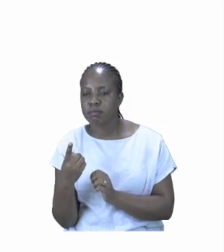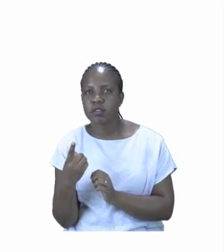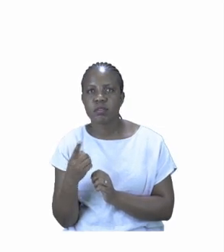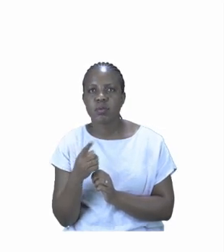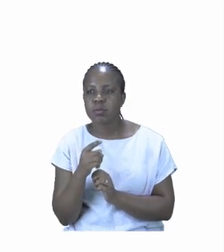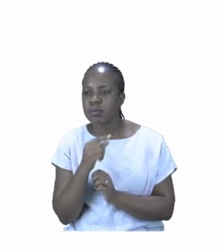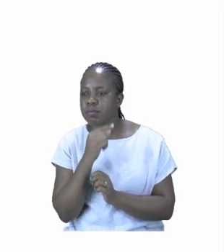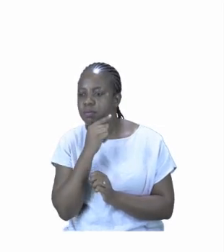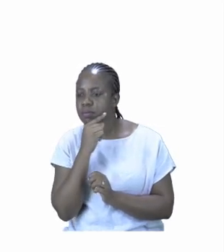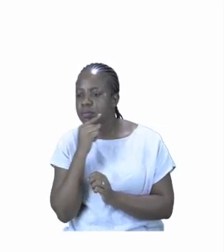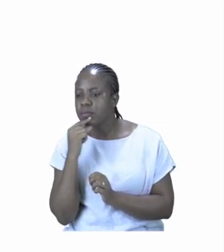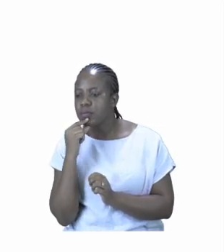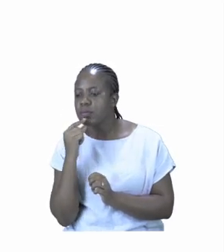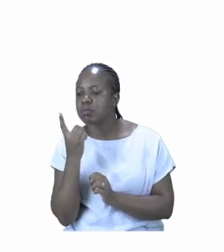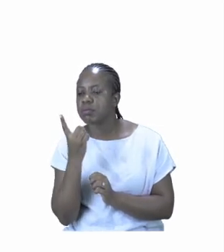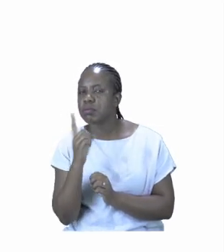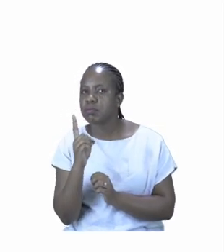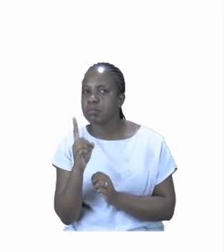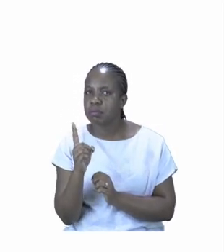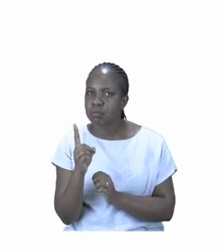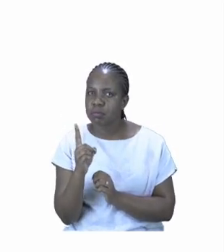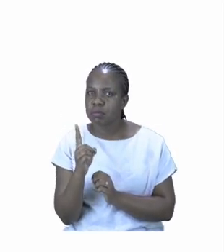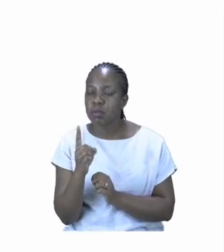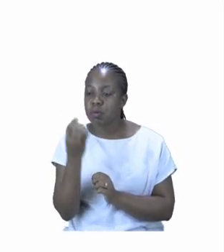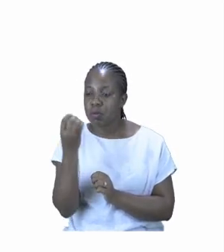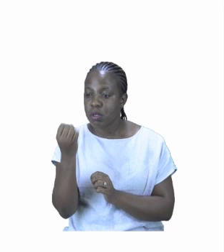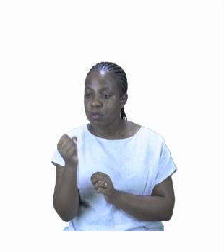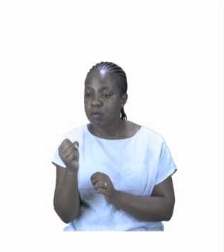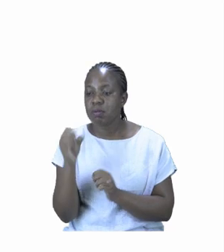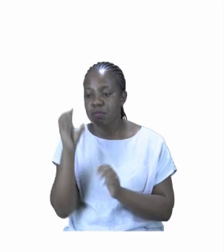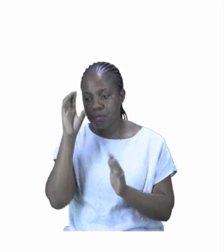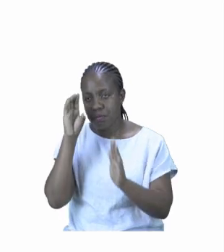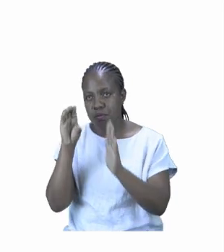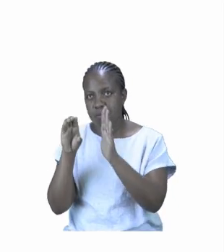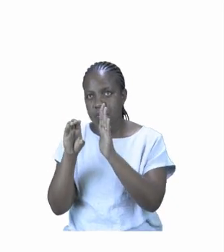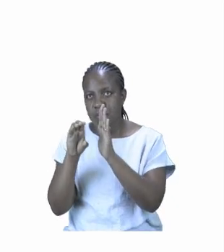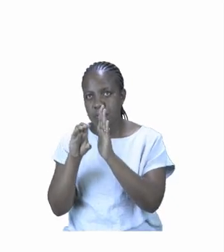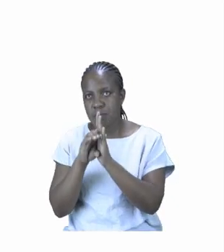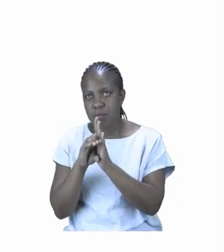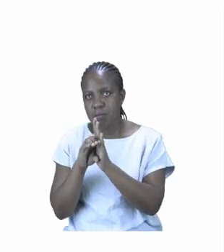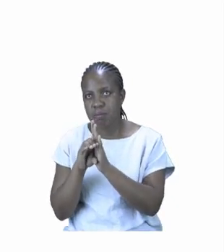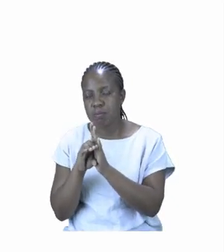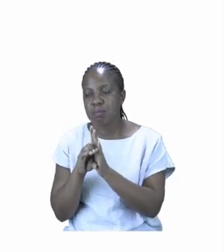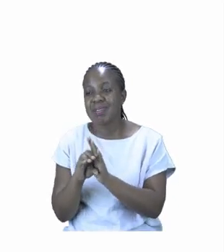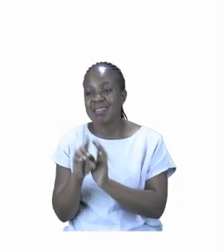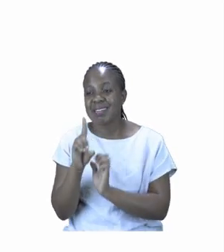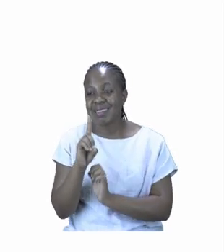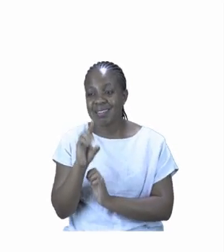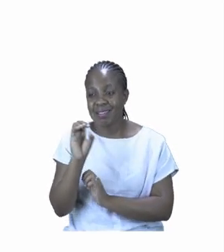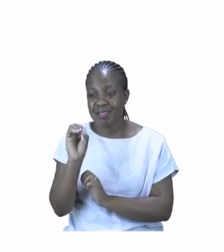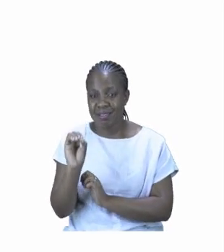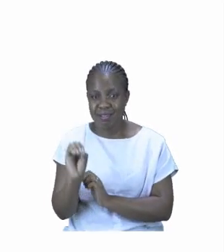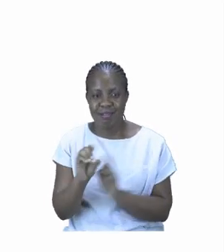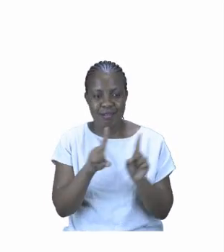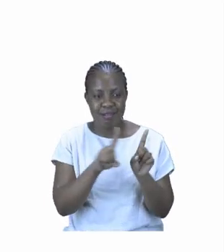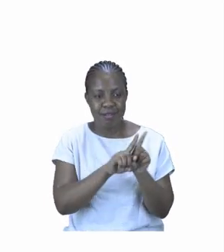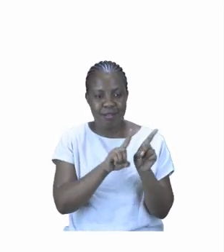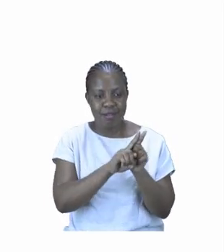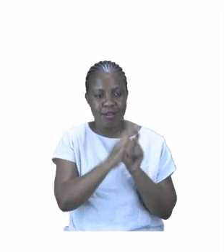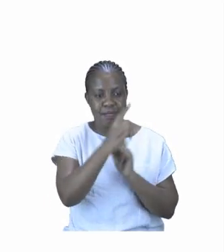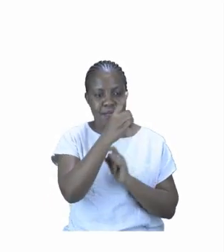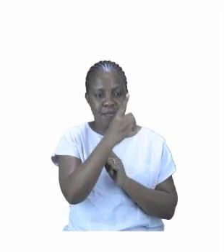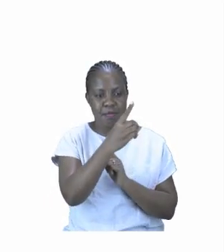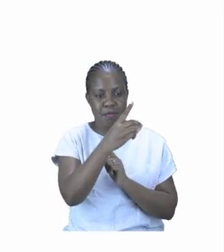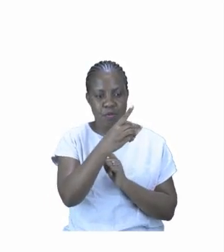complete. But this time, instead of using vowels, you are going to